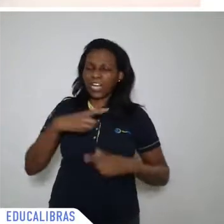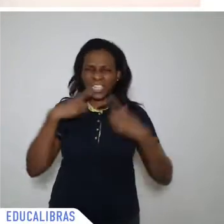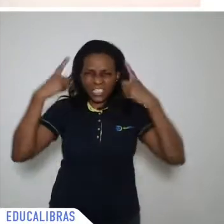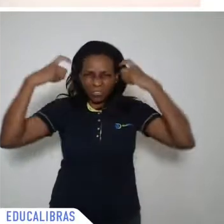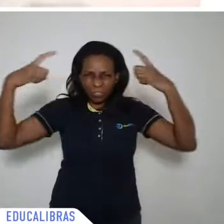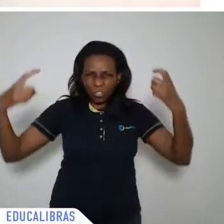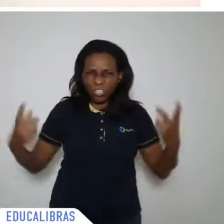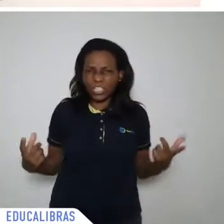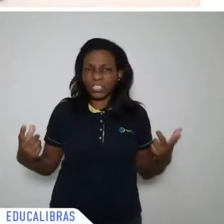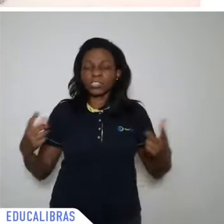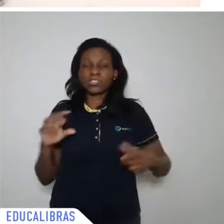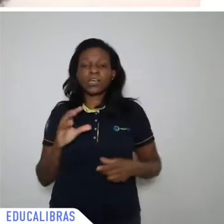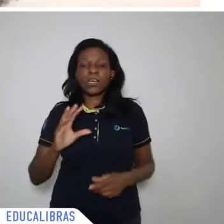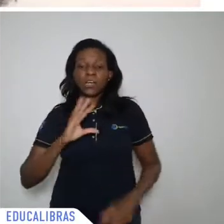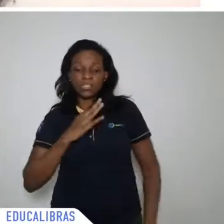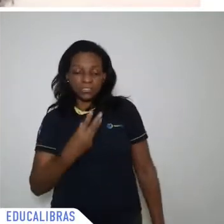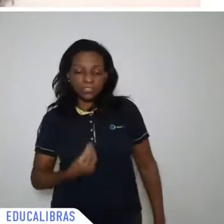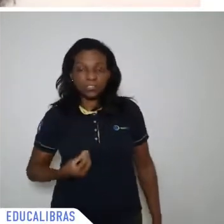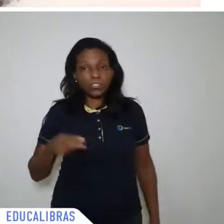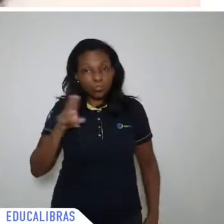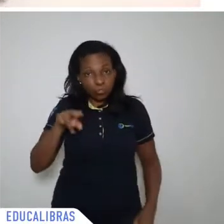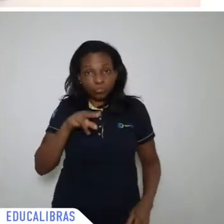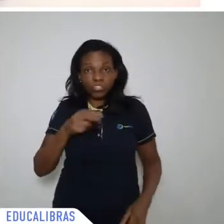on violence that